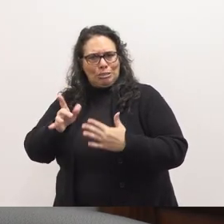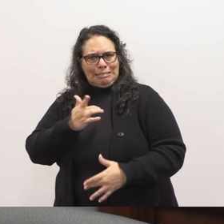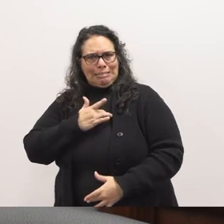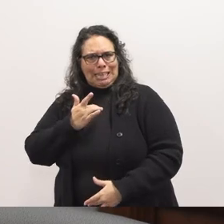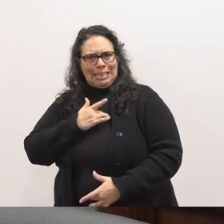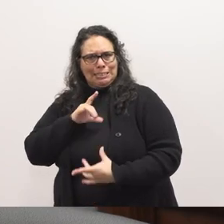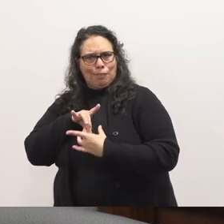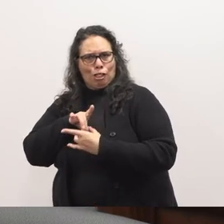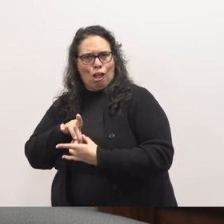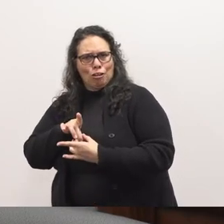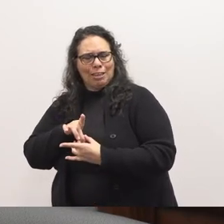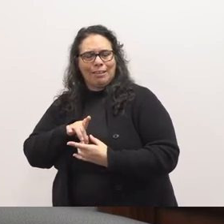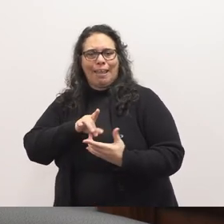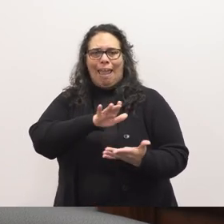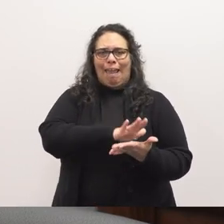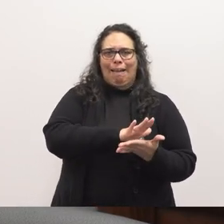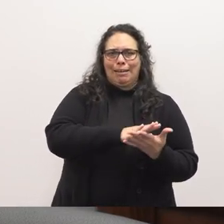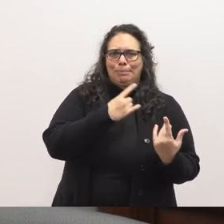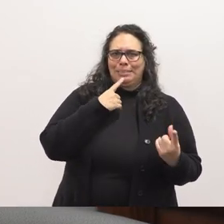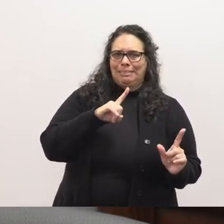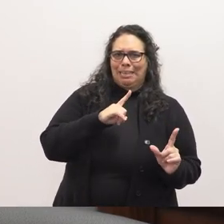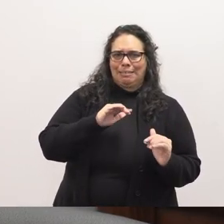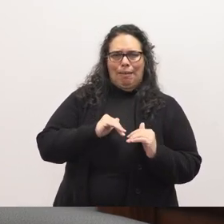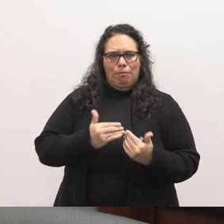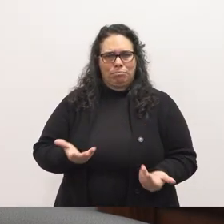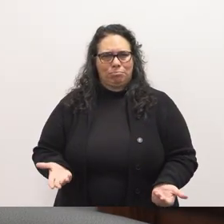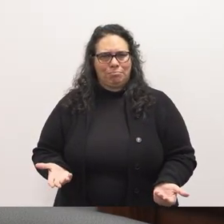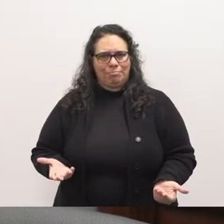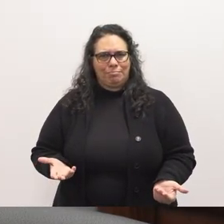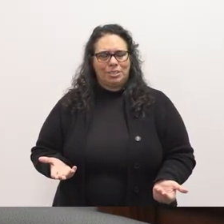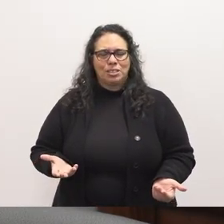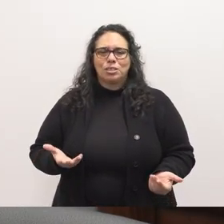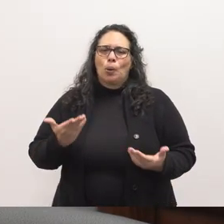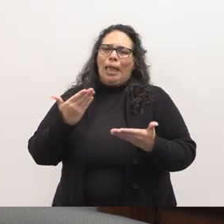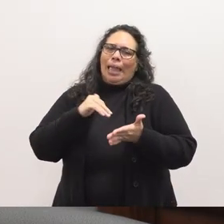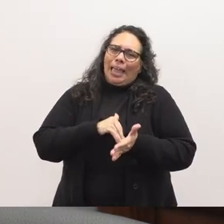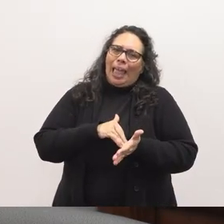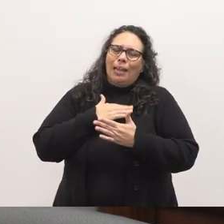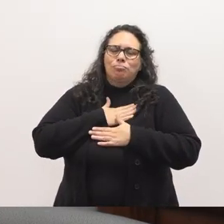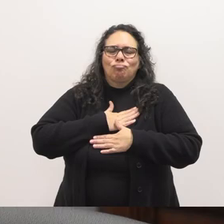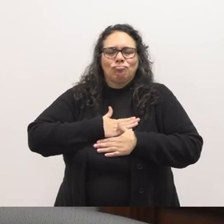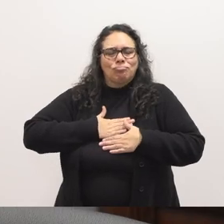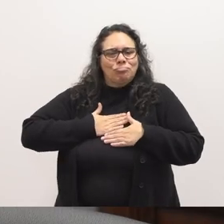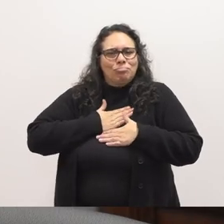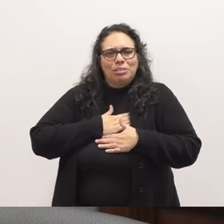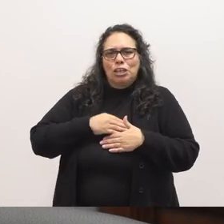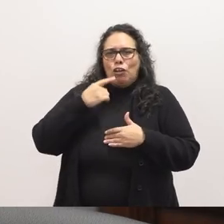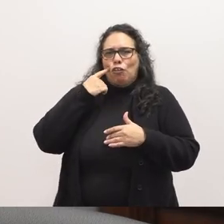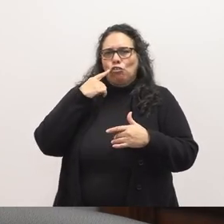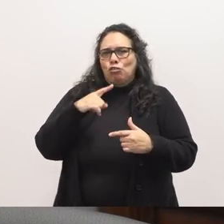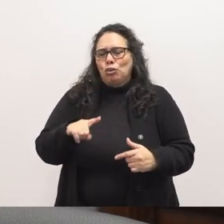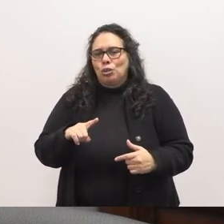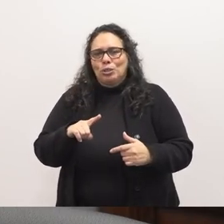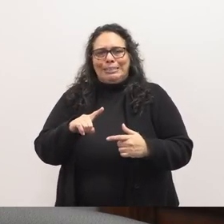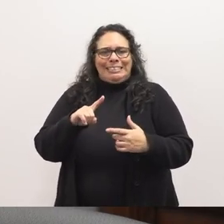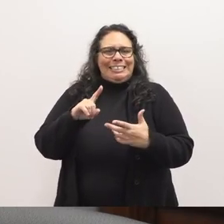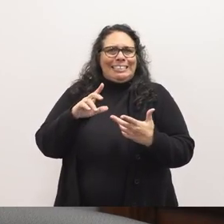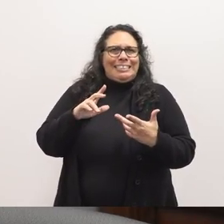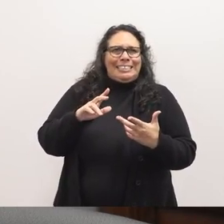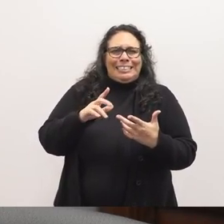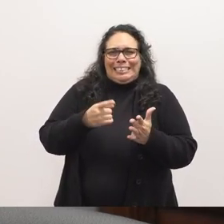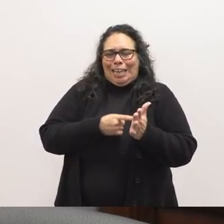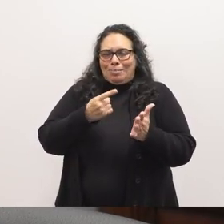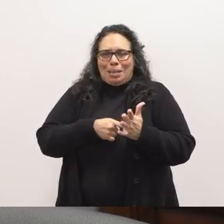academic success. So again, much appreciation for, you know, sometimes we gotta go slow to move